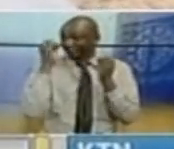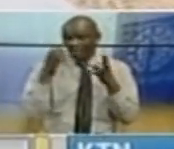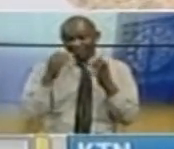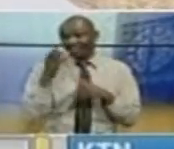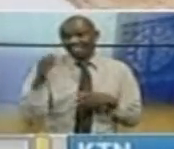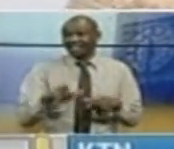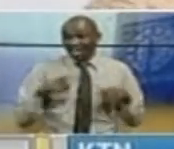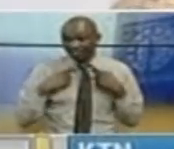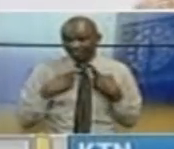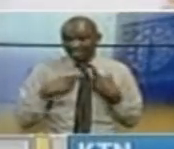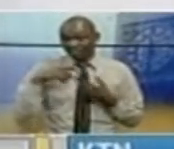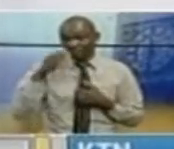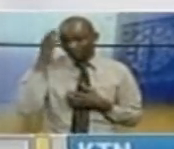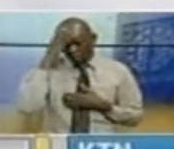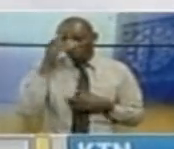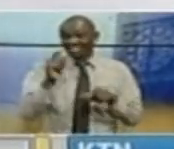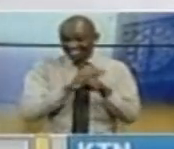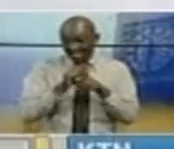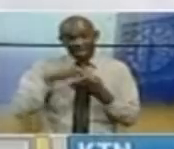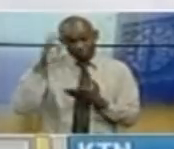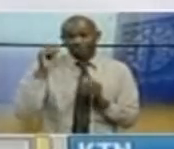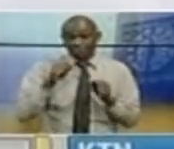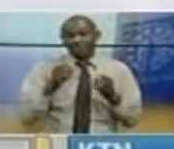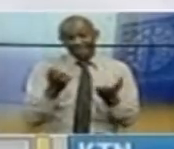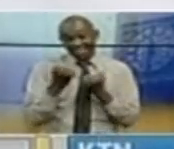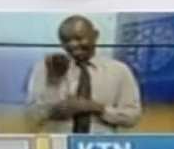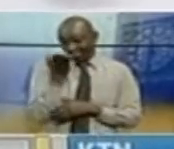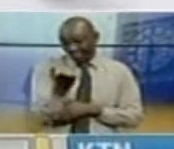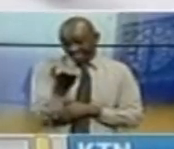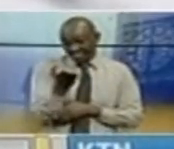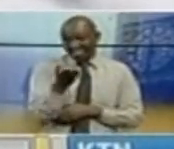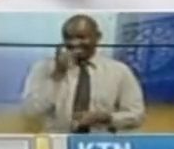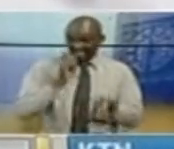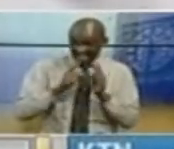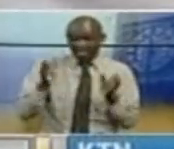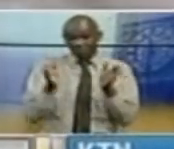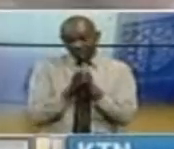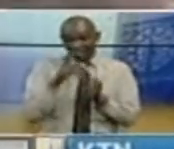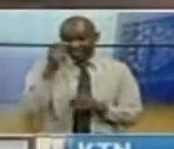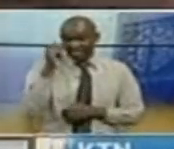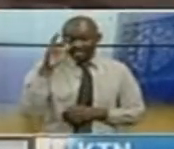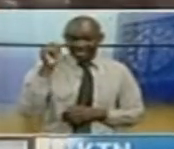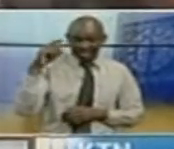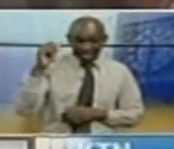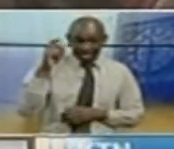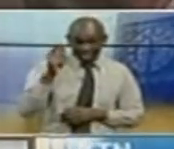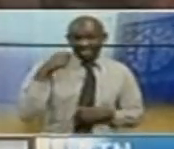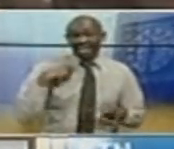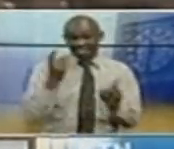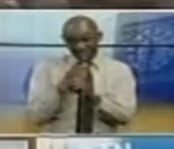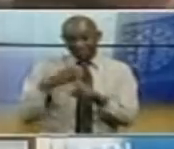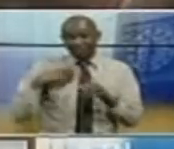is clear that a lot more training and exercise is needed, running with the likes of Paul Thiergaard and Gabriel